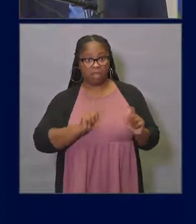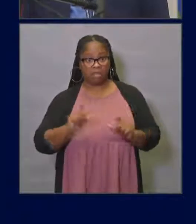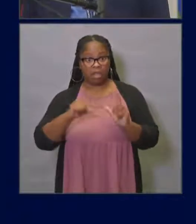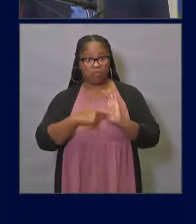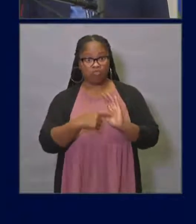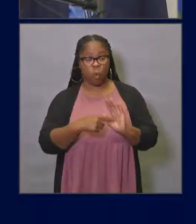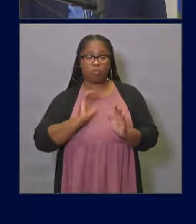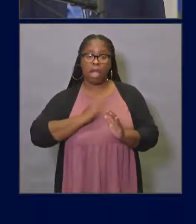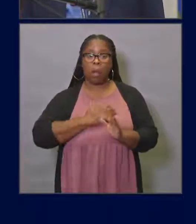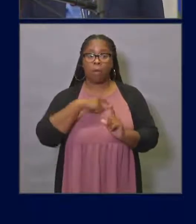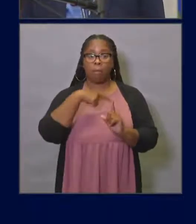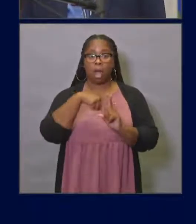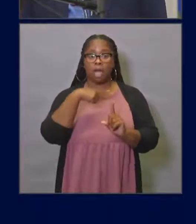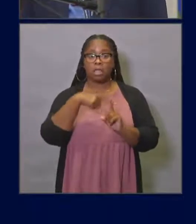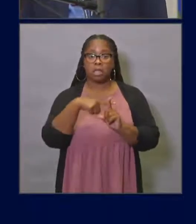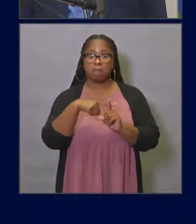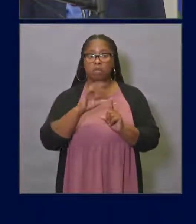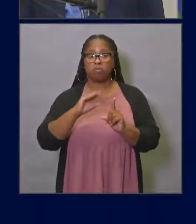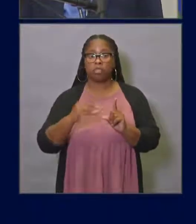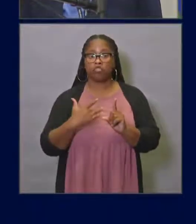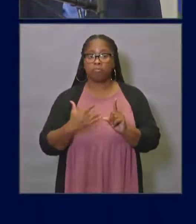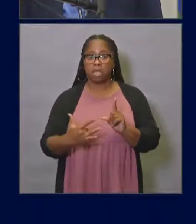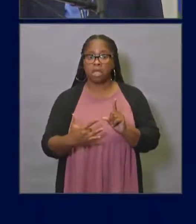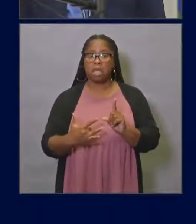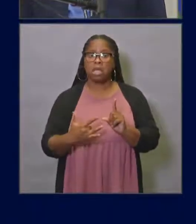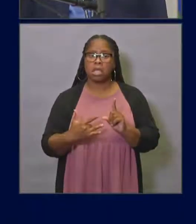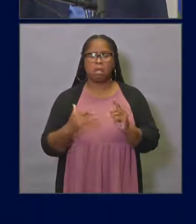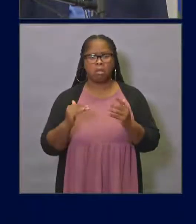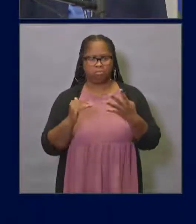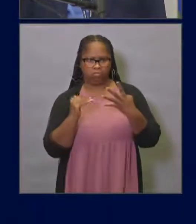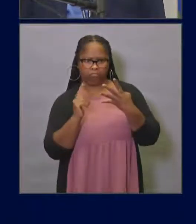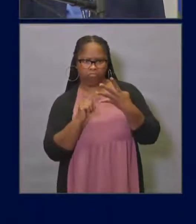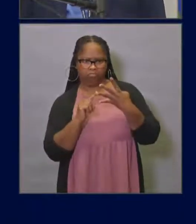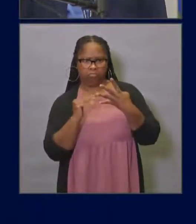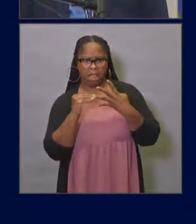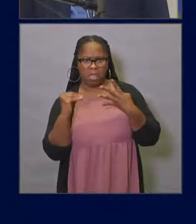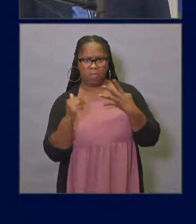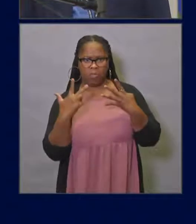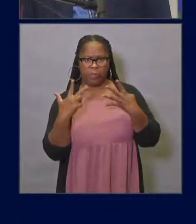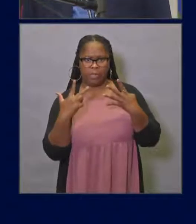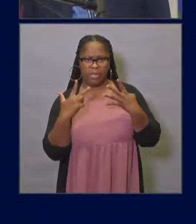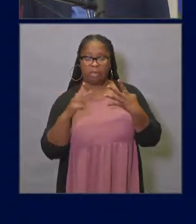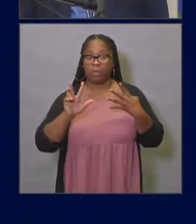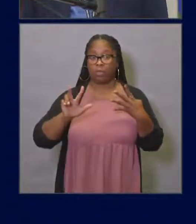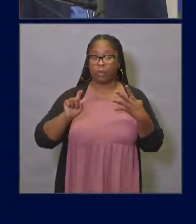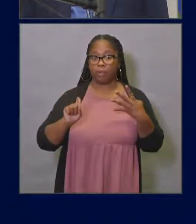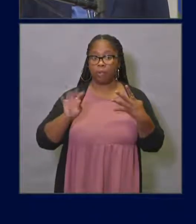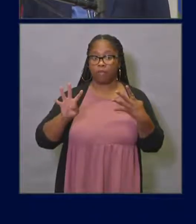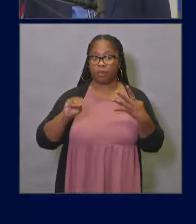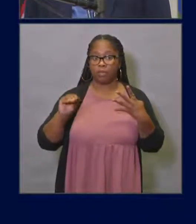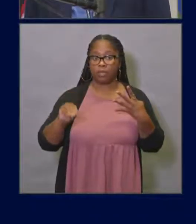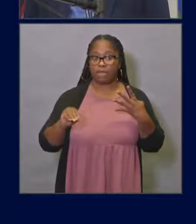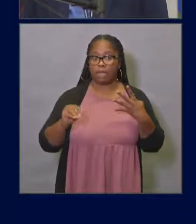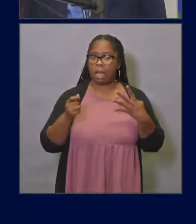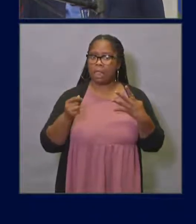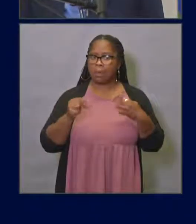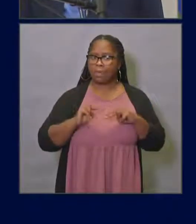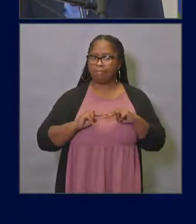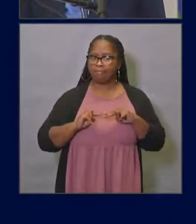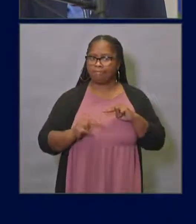is still within the Tier 3 threshold at 3.4%, and this is a small decrease from last